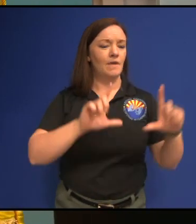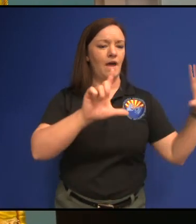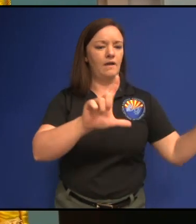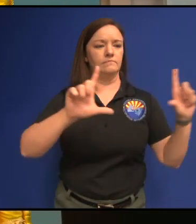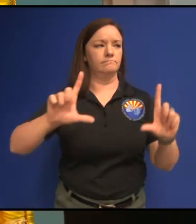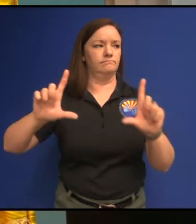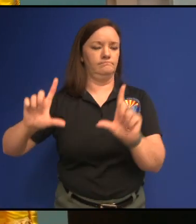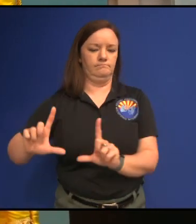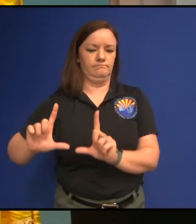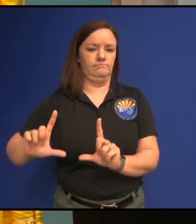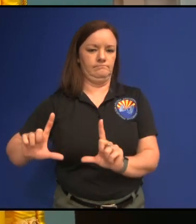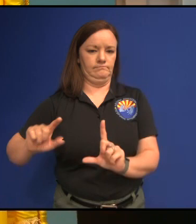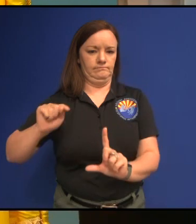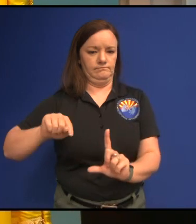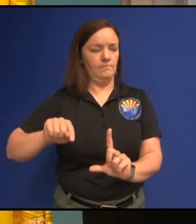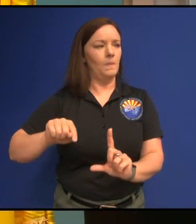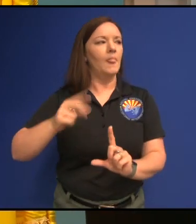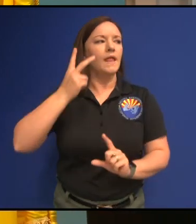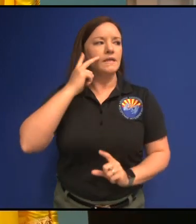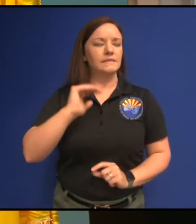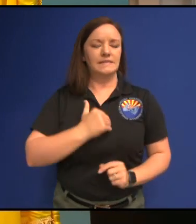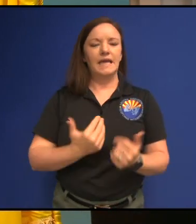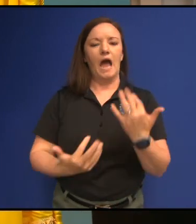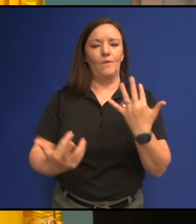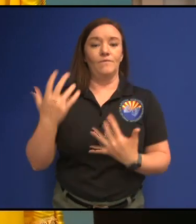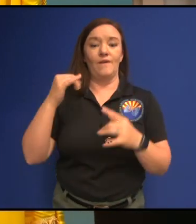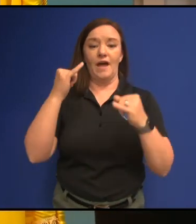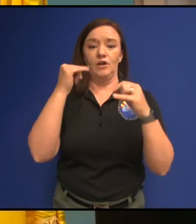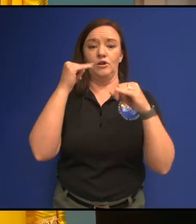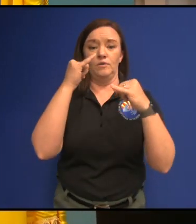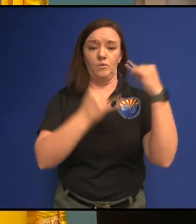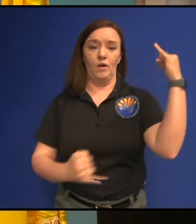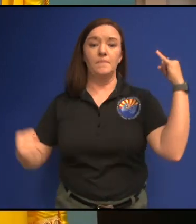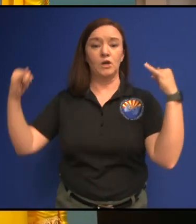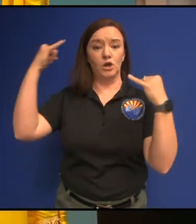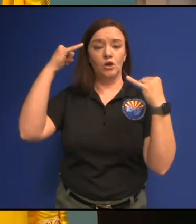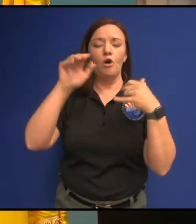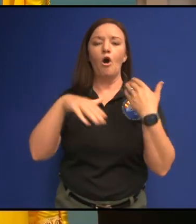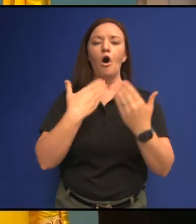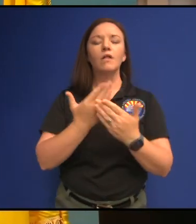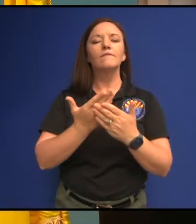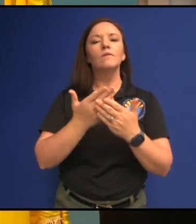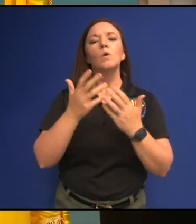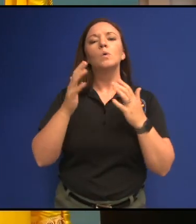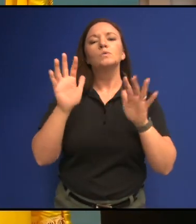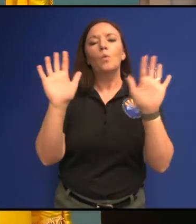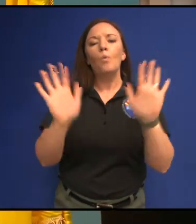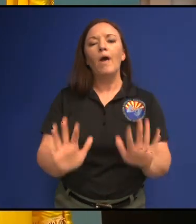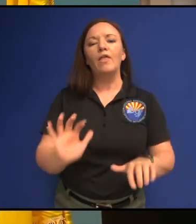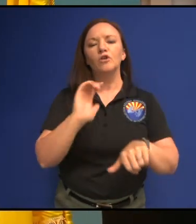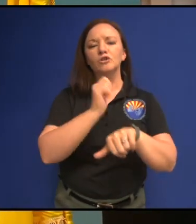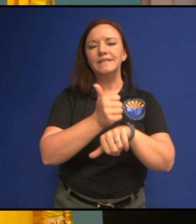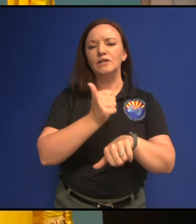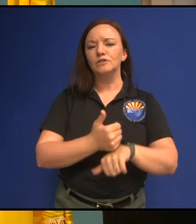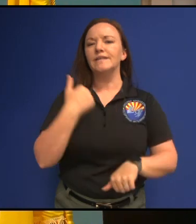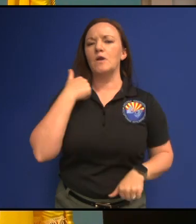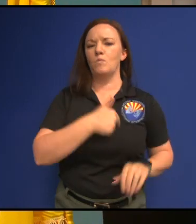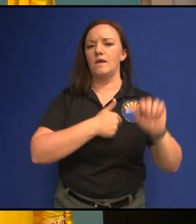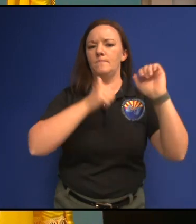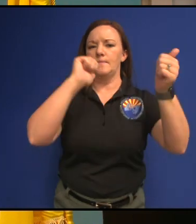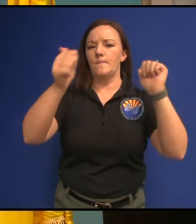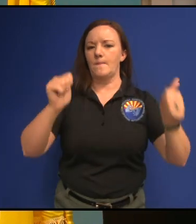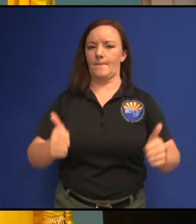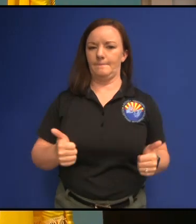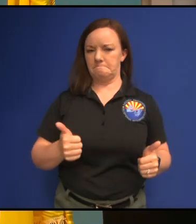outcrop here on the bottom left. We can see our fire perimeter and all of the weather stations that we've put up around the area. Now, from